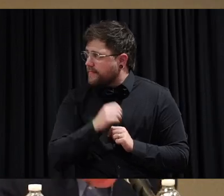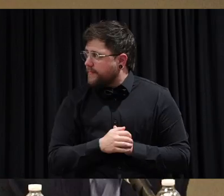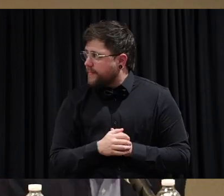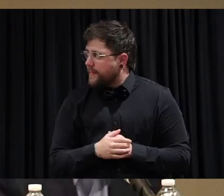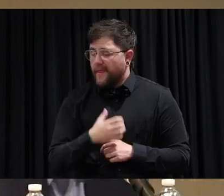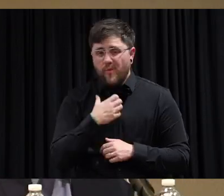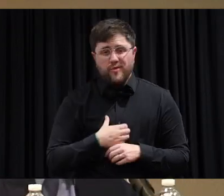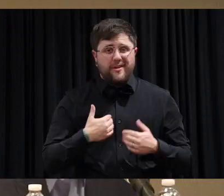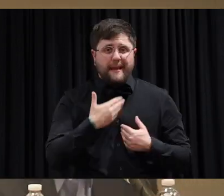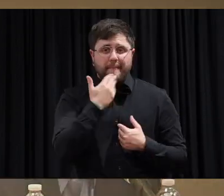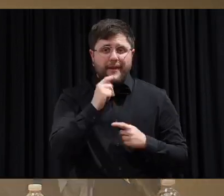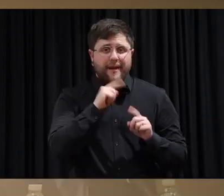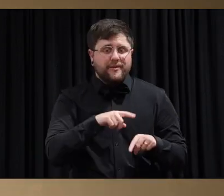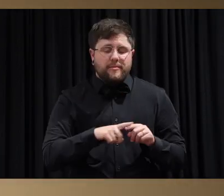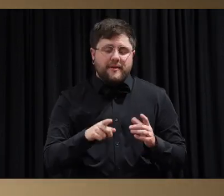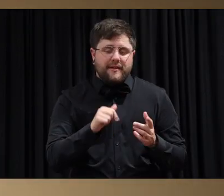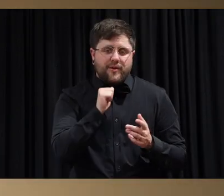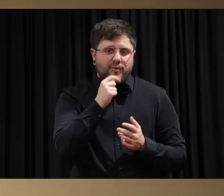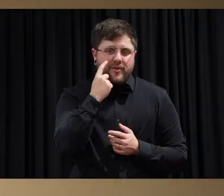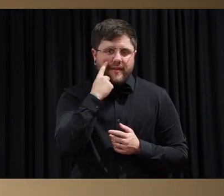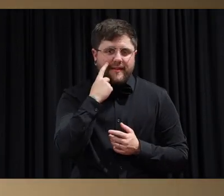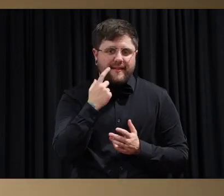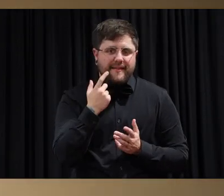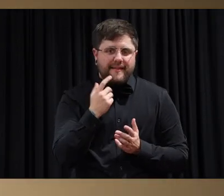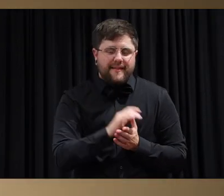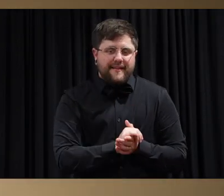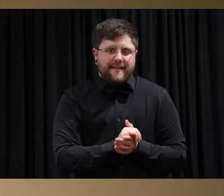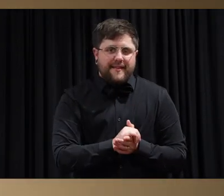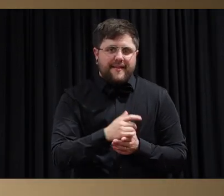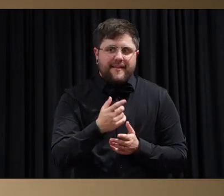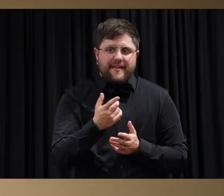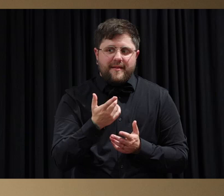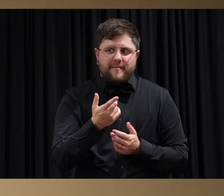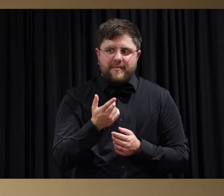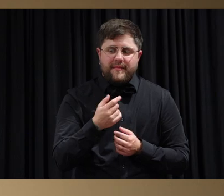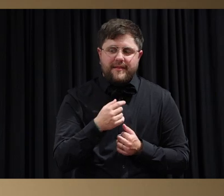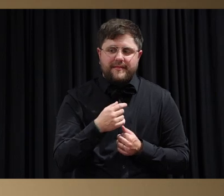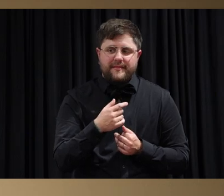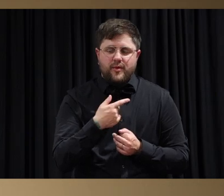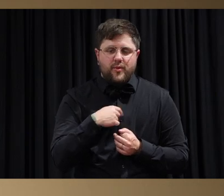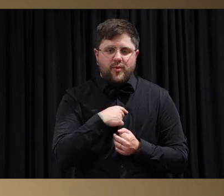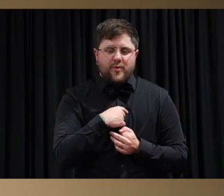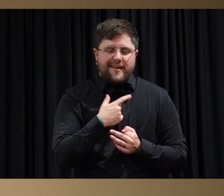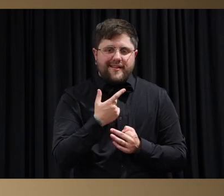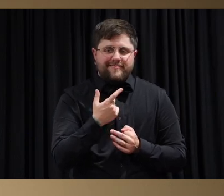I wish I had a better answer for you, but I don't think, we take all the obligations in.